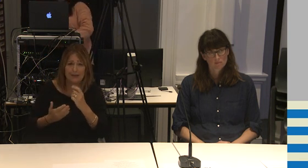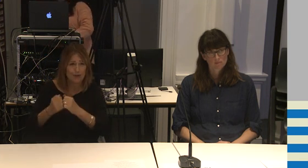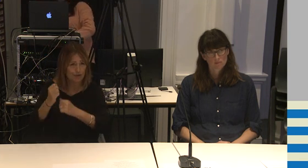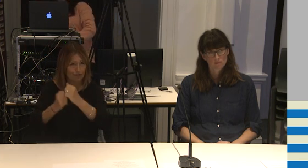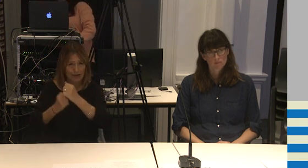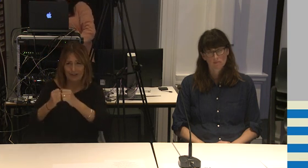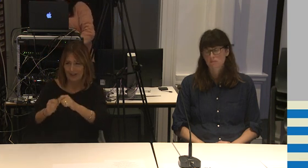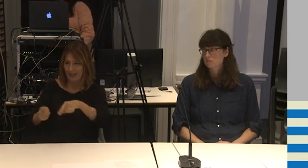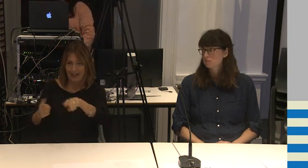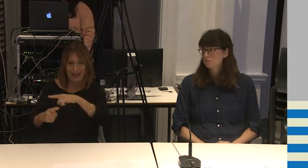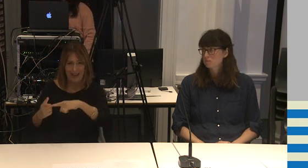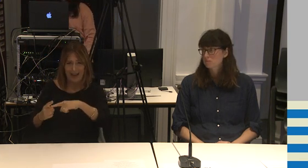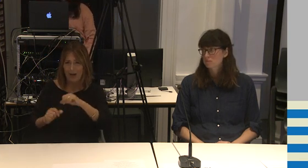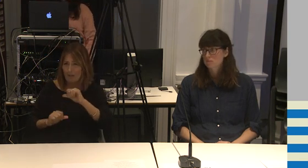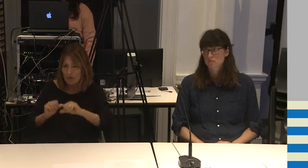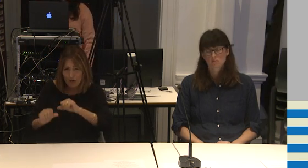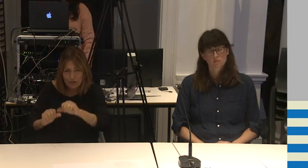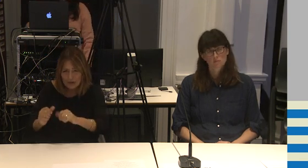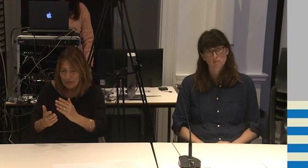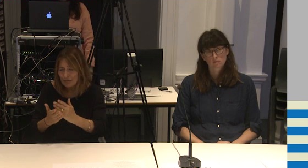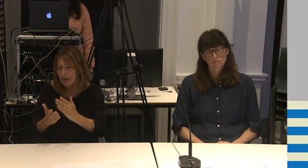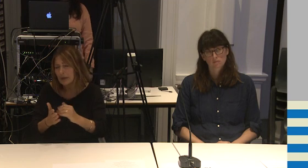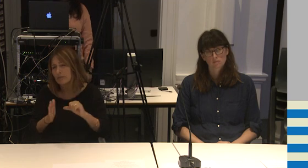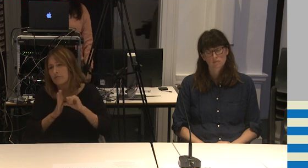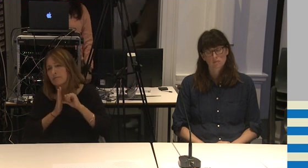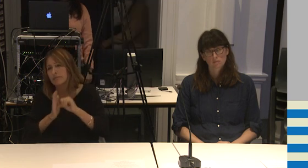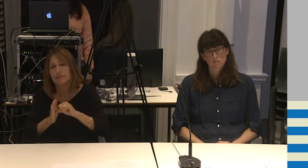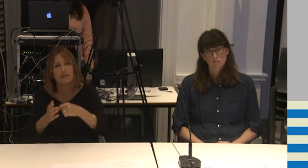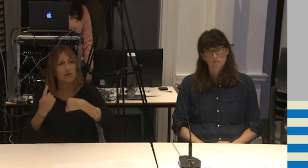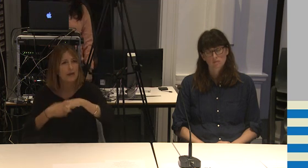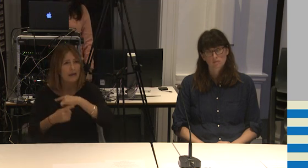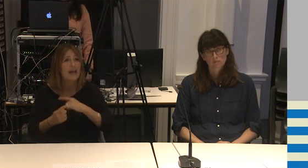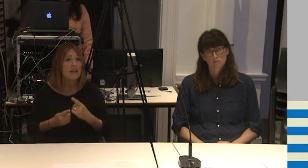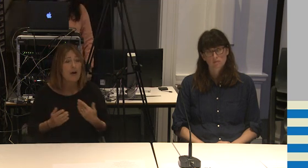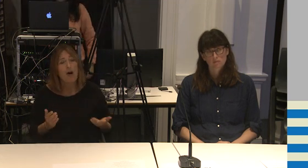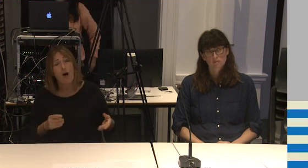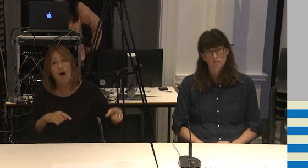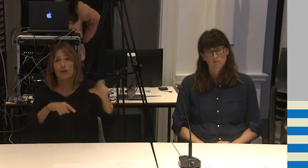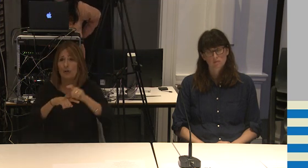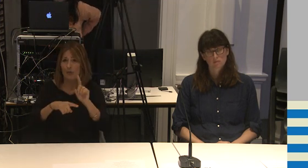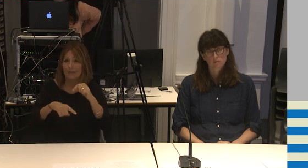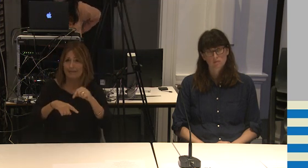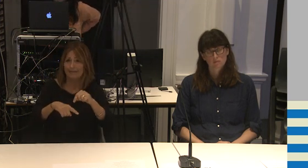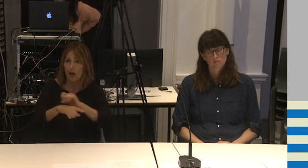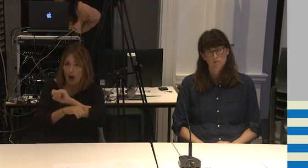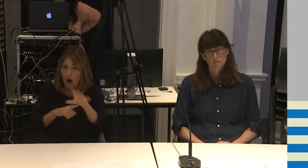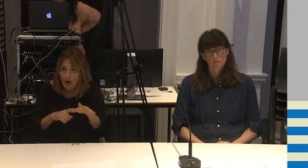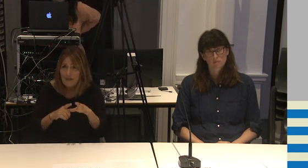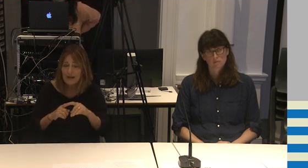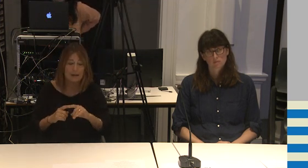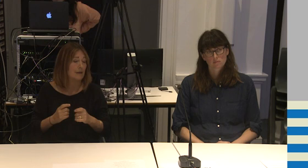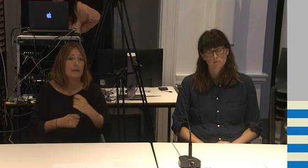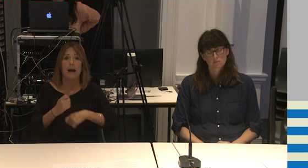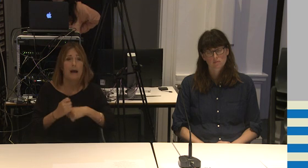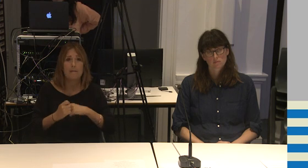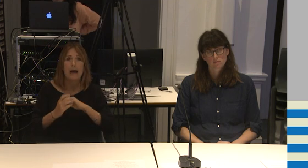at the university, the bureaucracy made it really difficult. And on top of that, with COVID, everything became increasingly visual. Everything was